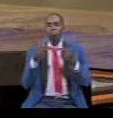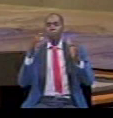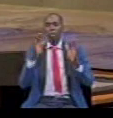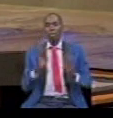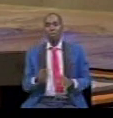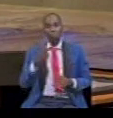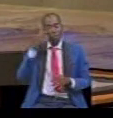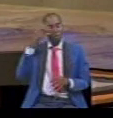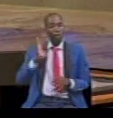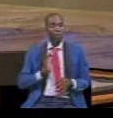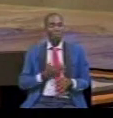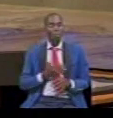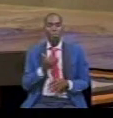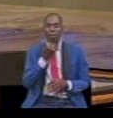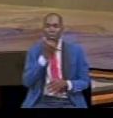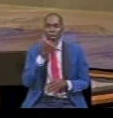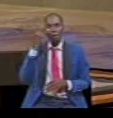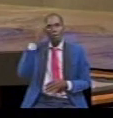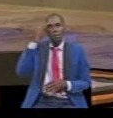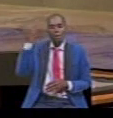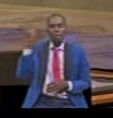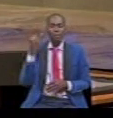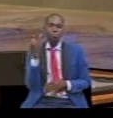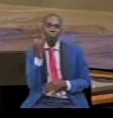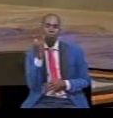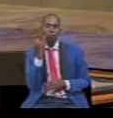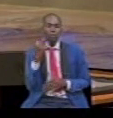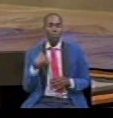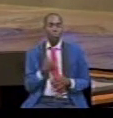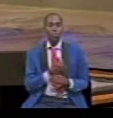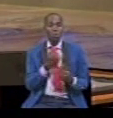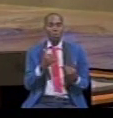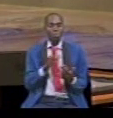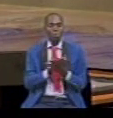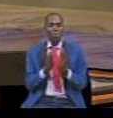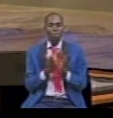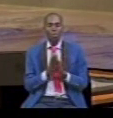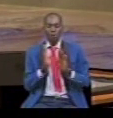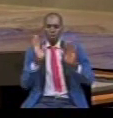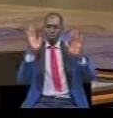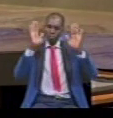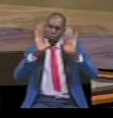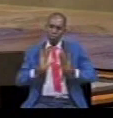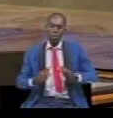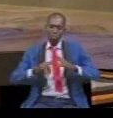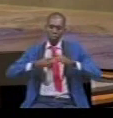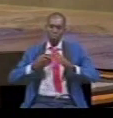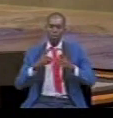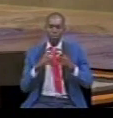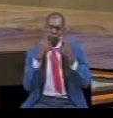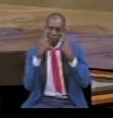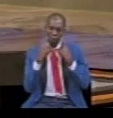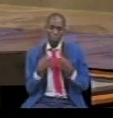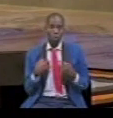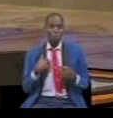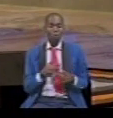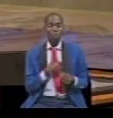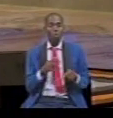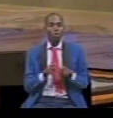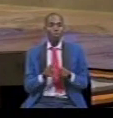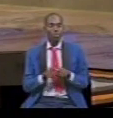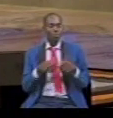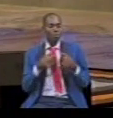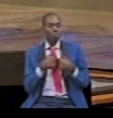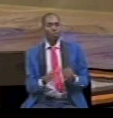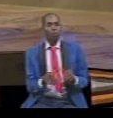our supposition, we're troubled, and then we begin to cry. We even lose our appetite,